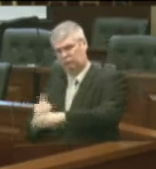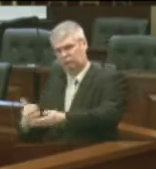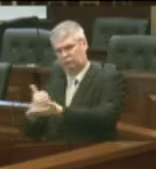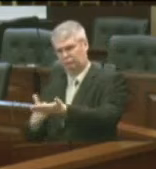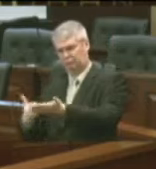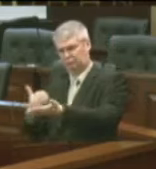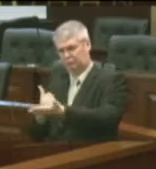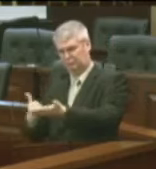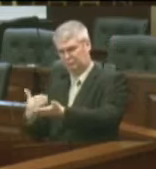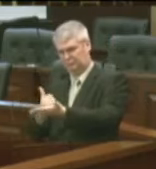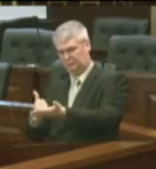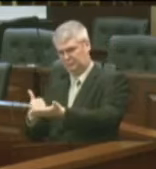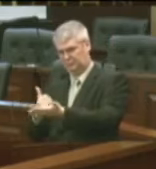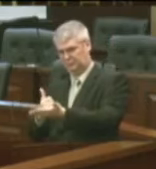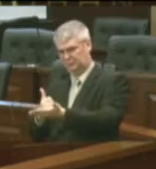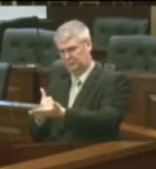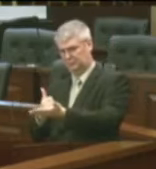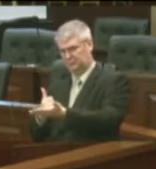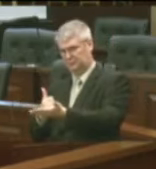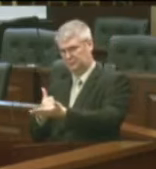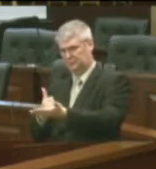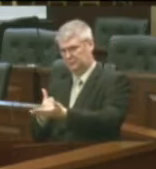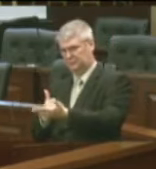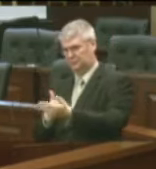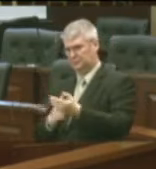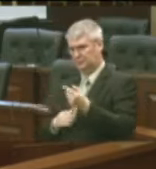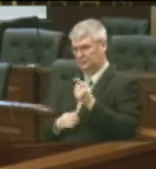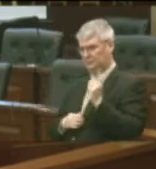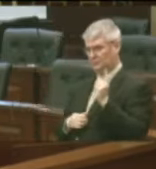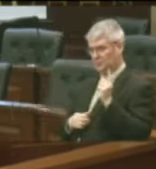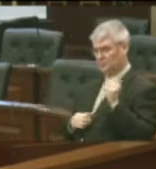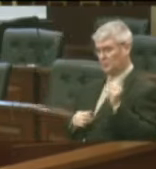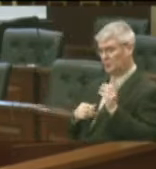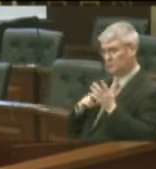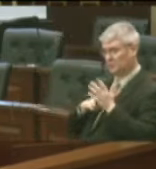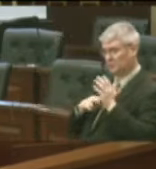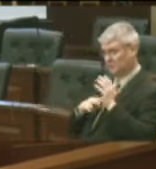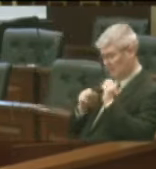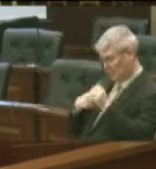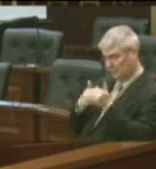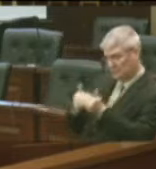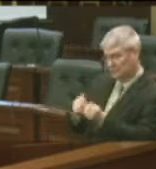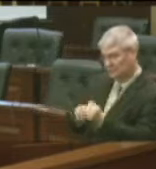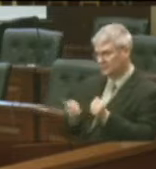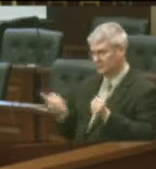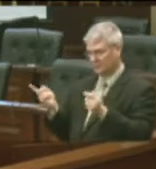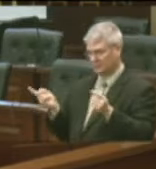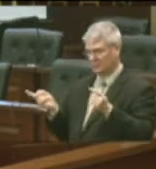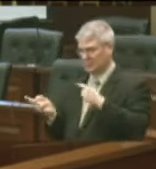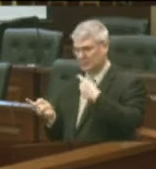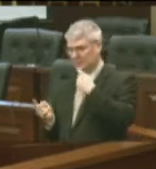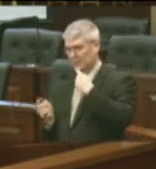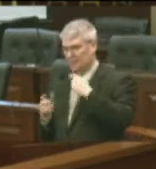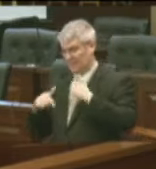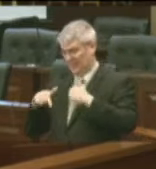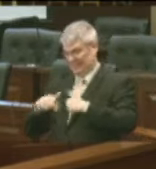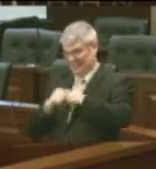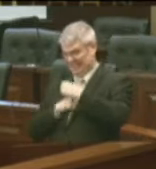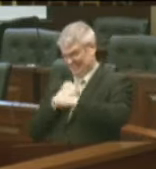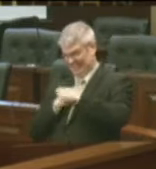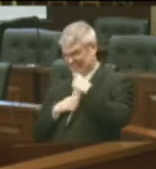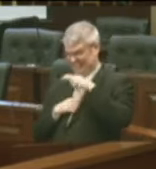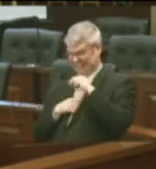No, not in the current year, not with this money that the governor's talking about right now, but moving forward in the budget ask, we have asked for that to